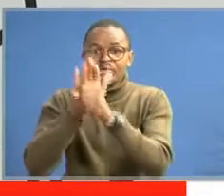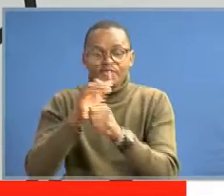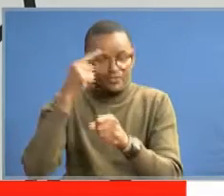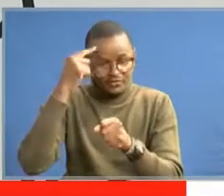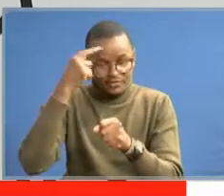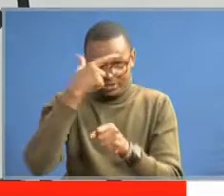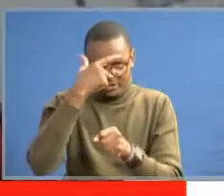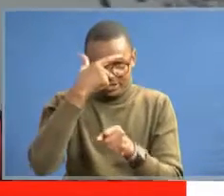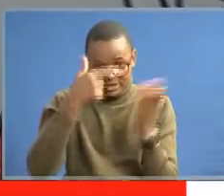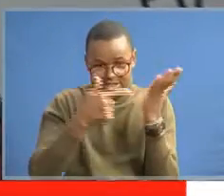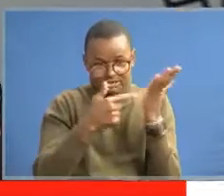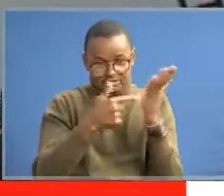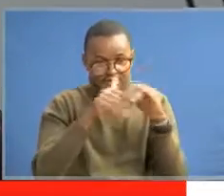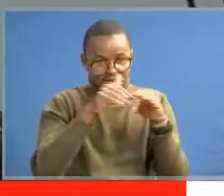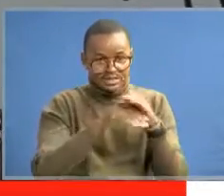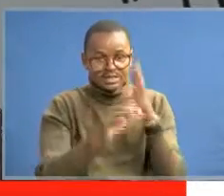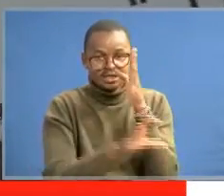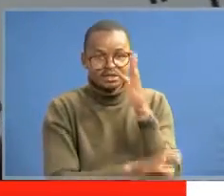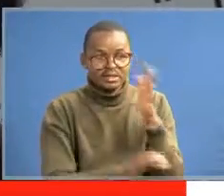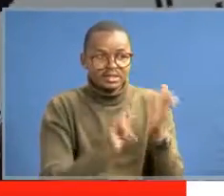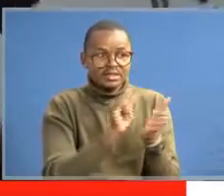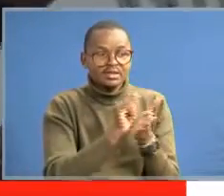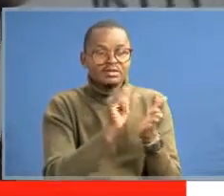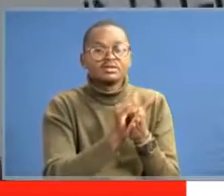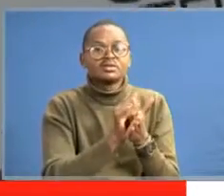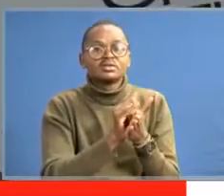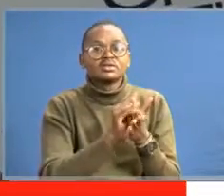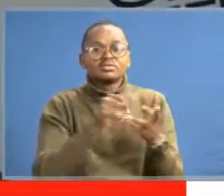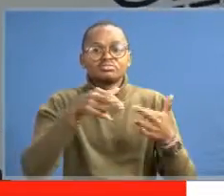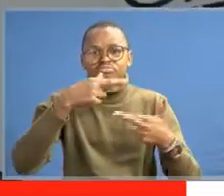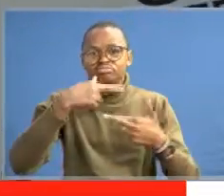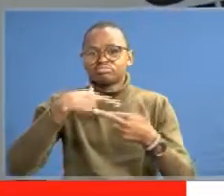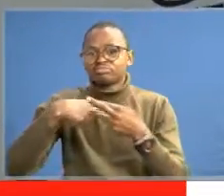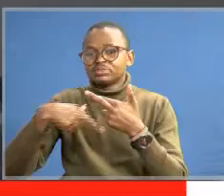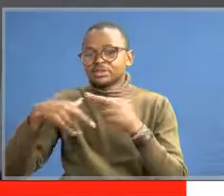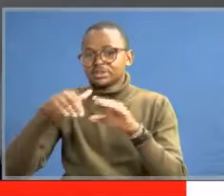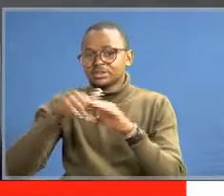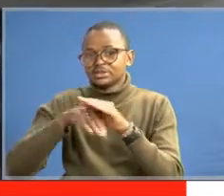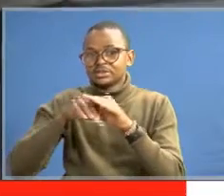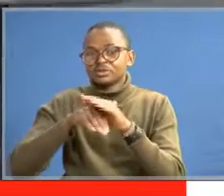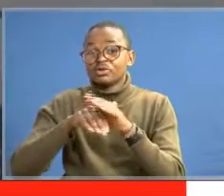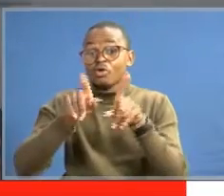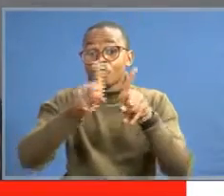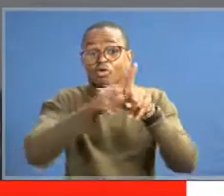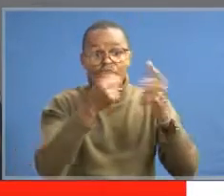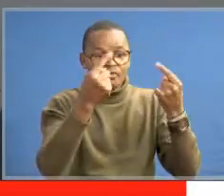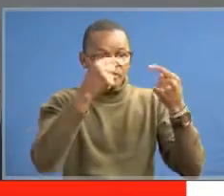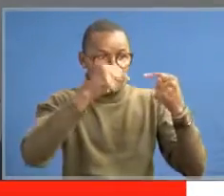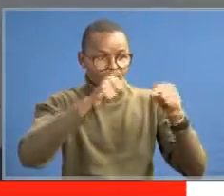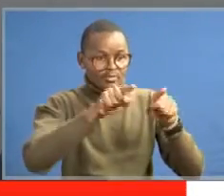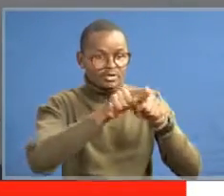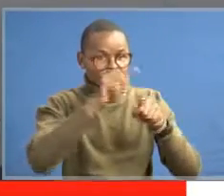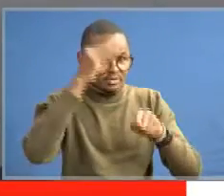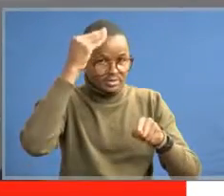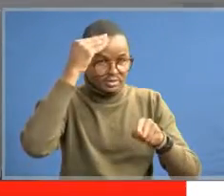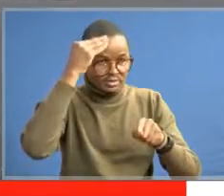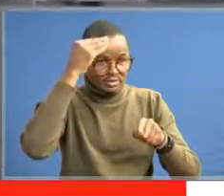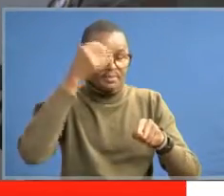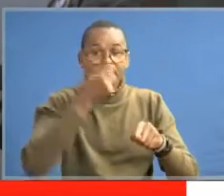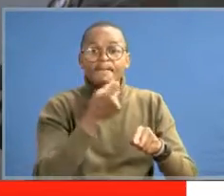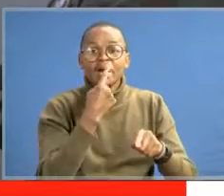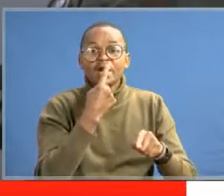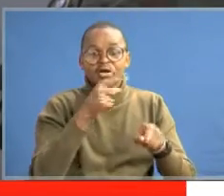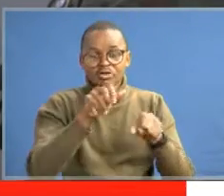of the technology in the country, given that aside from the revolutionizing of the gaming industry, it also comes in handy in education, medical